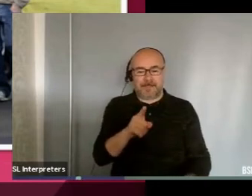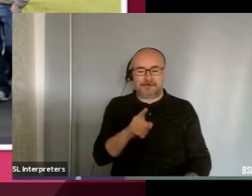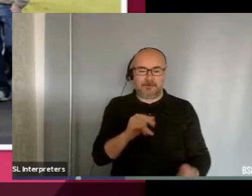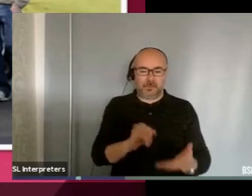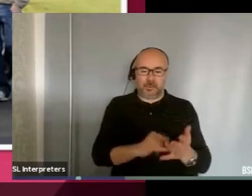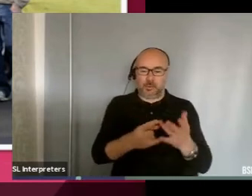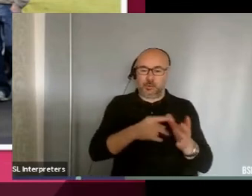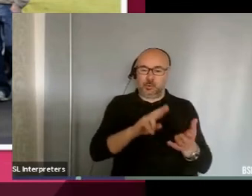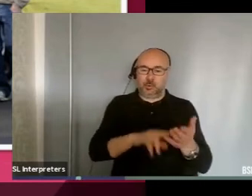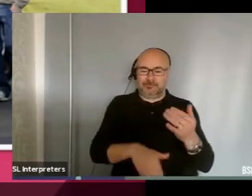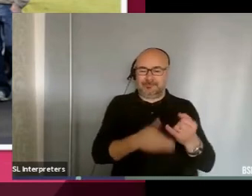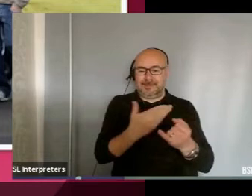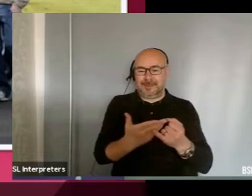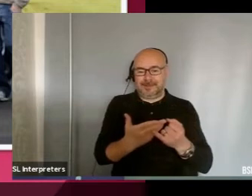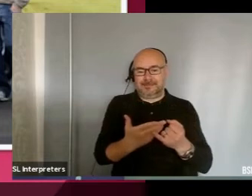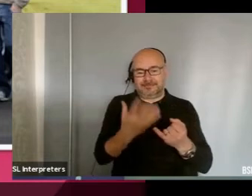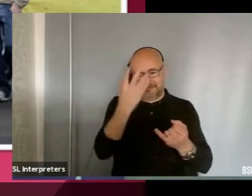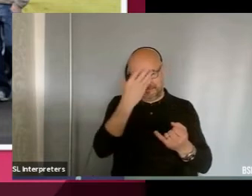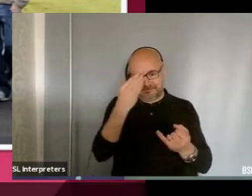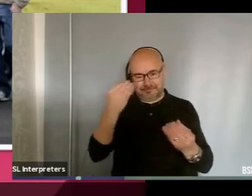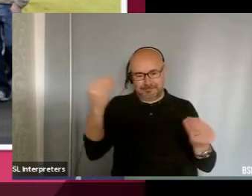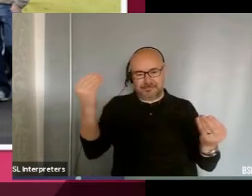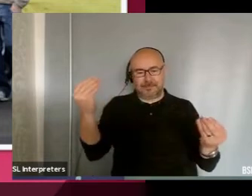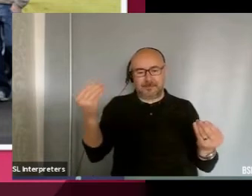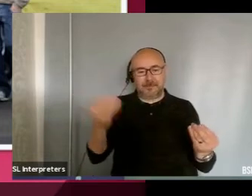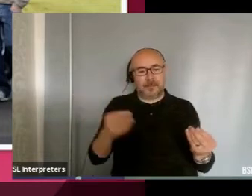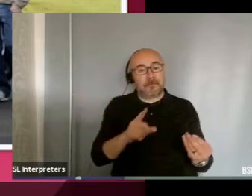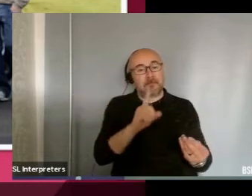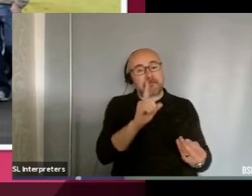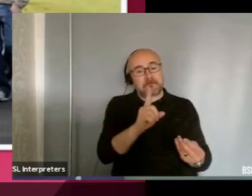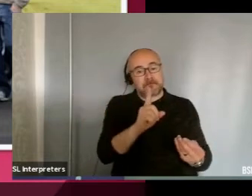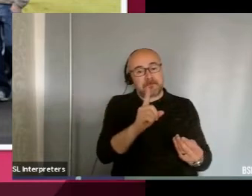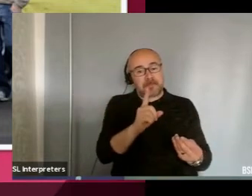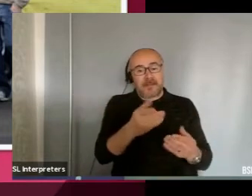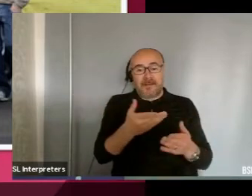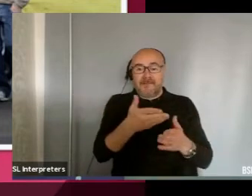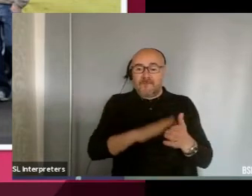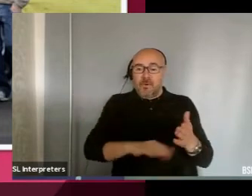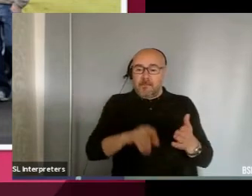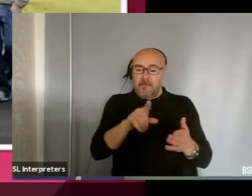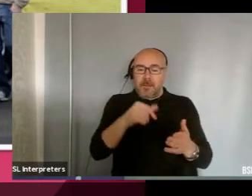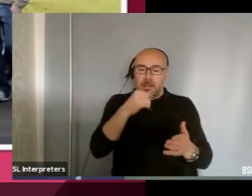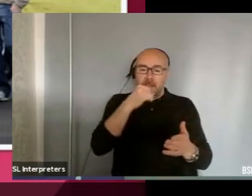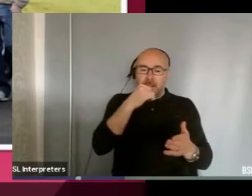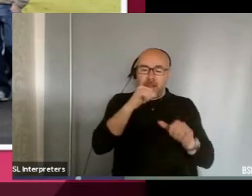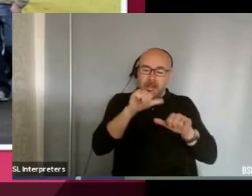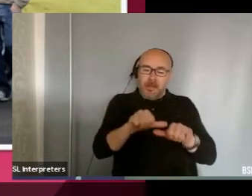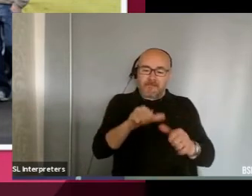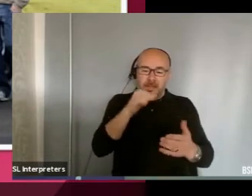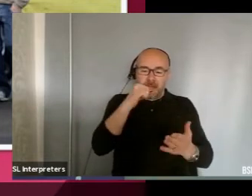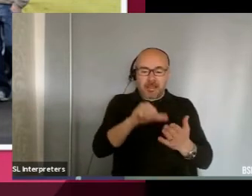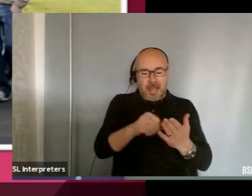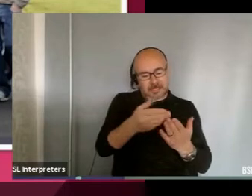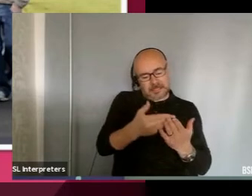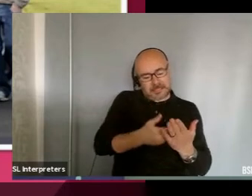from her death, there's a legacy of that love letters and life stories that Tommy's